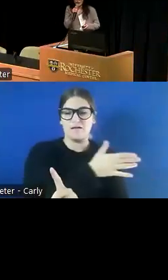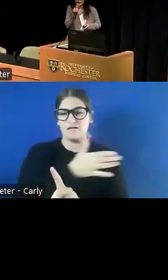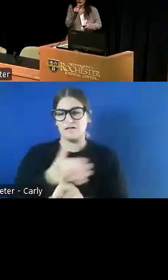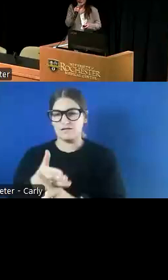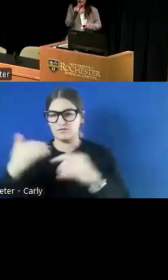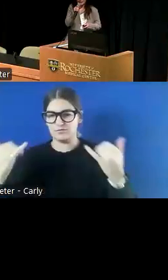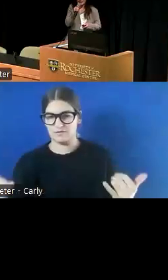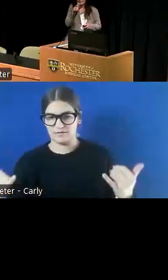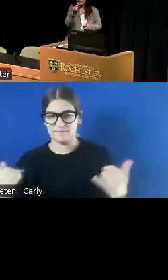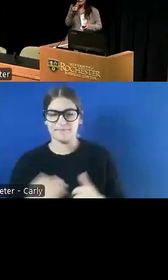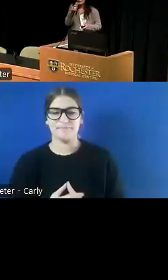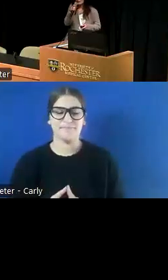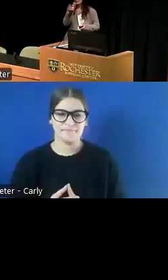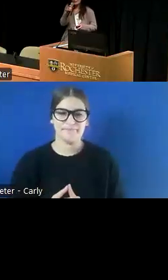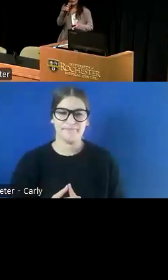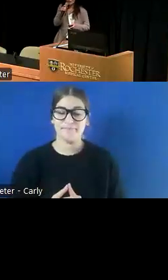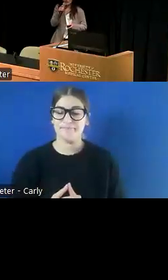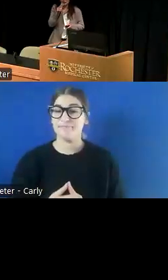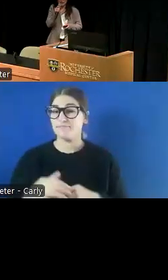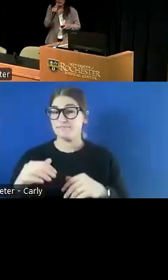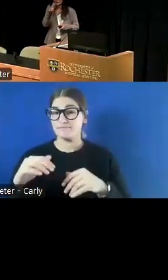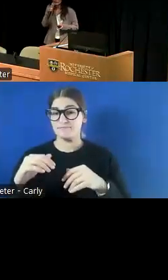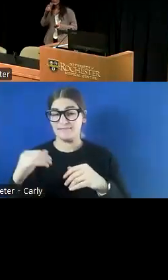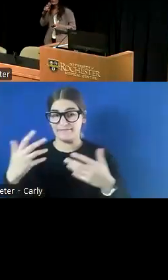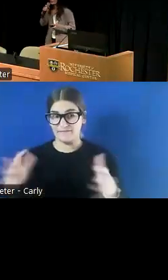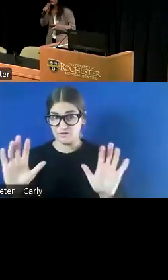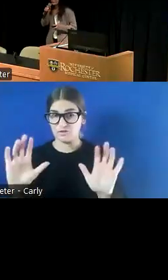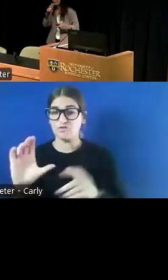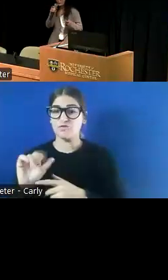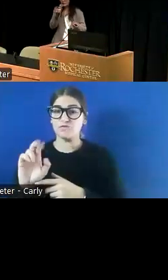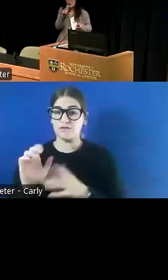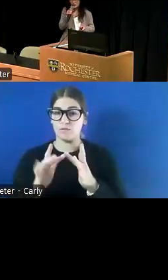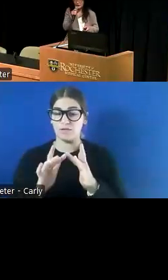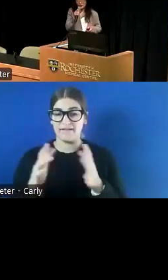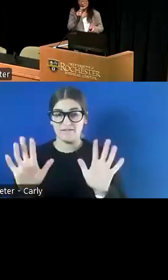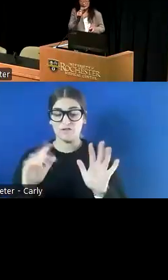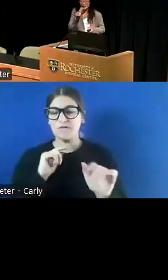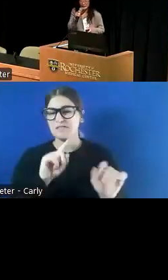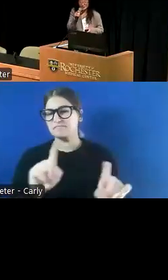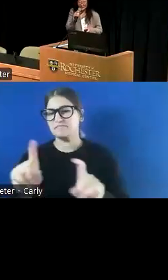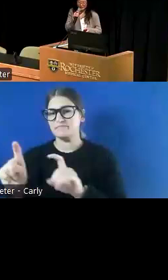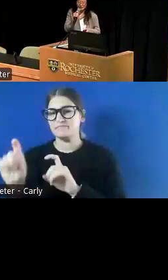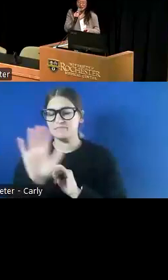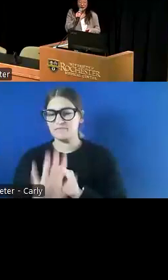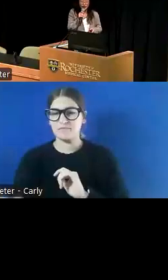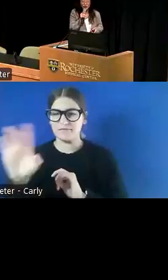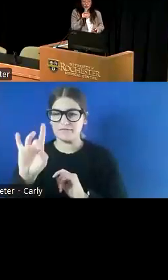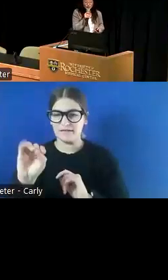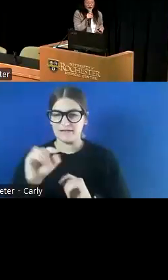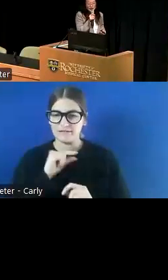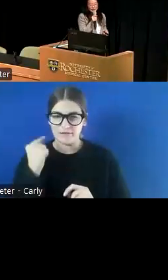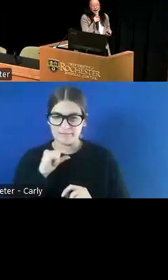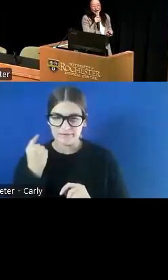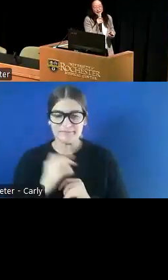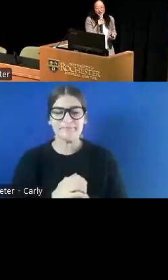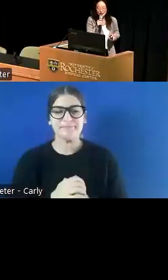So at the end of the Chaplain's Care Online, we surveyed about 80 chaplains. Most